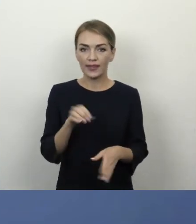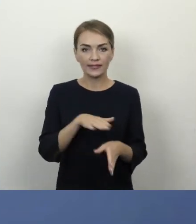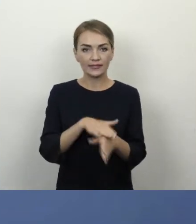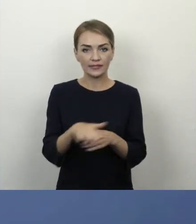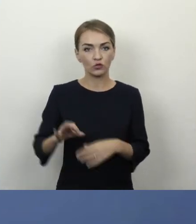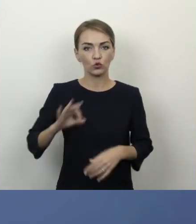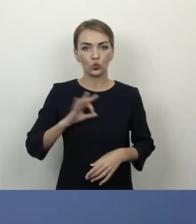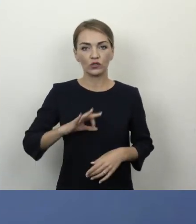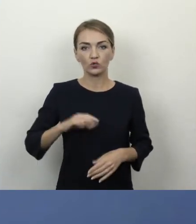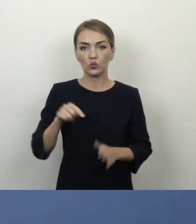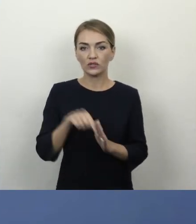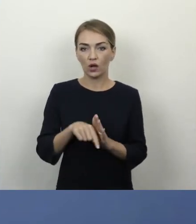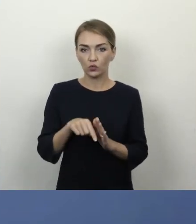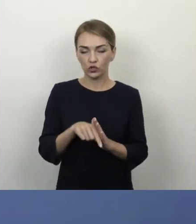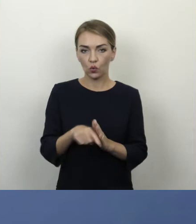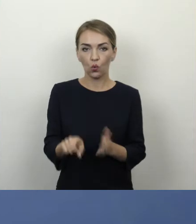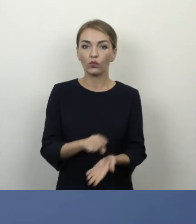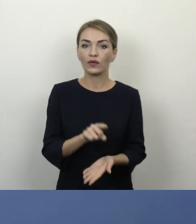official